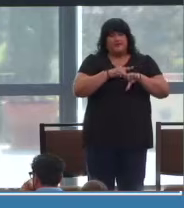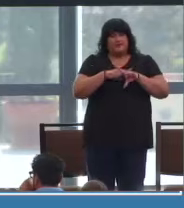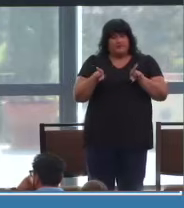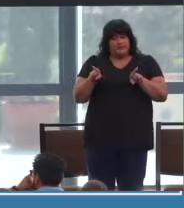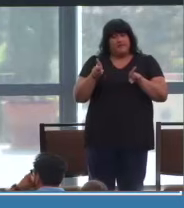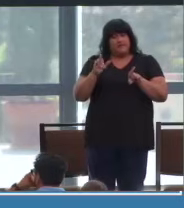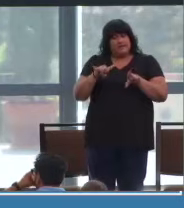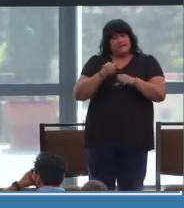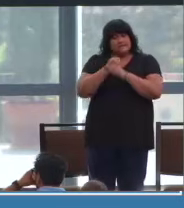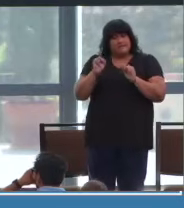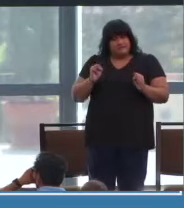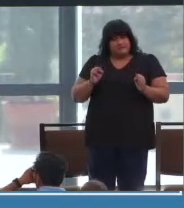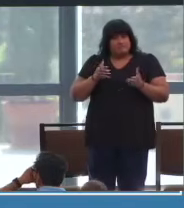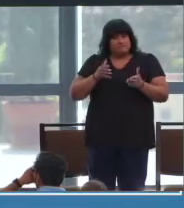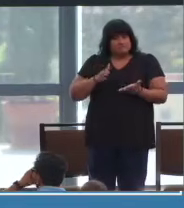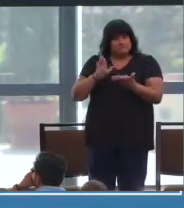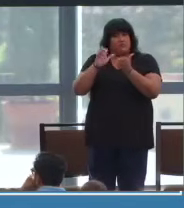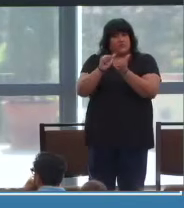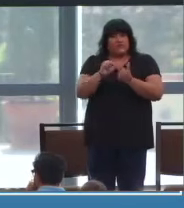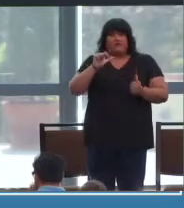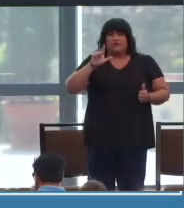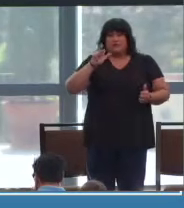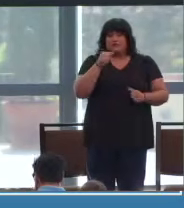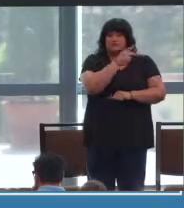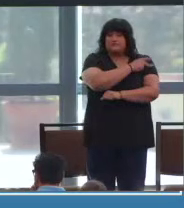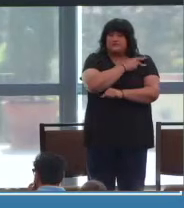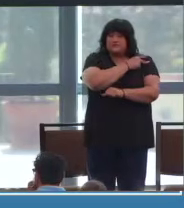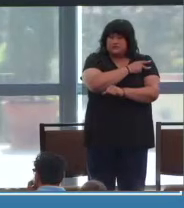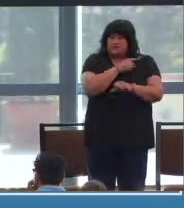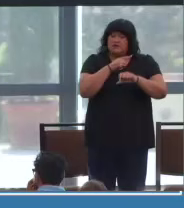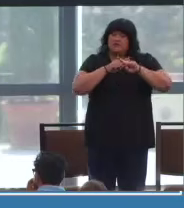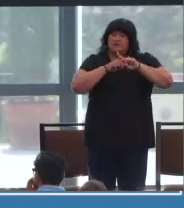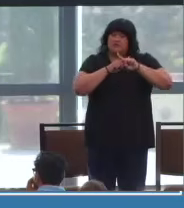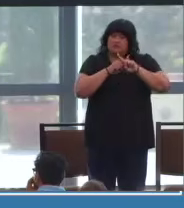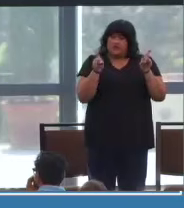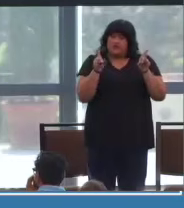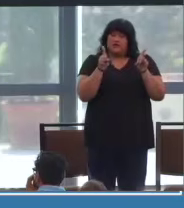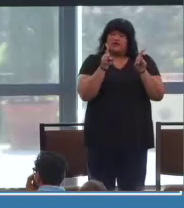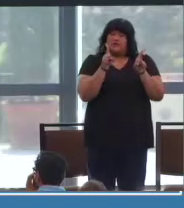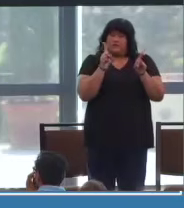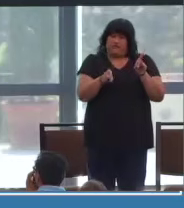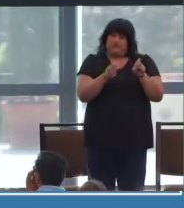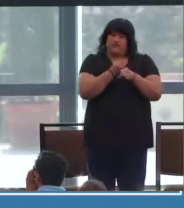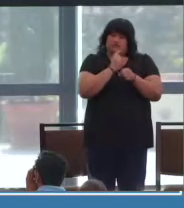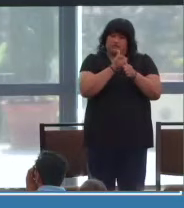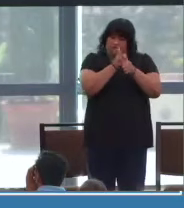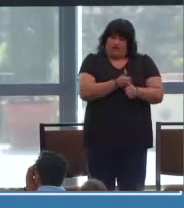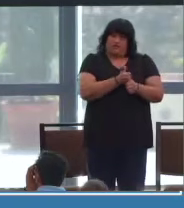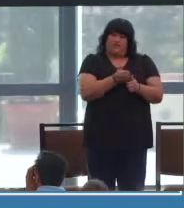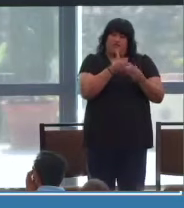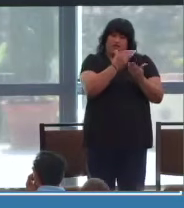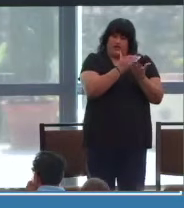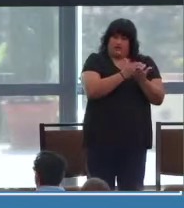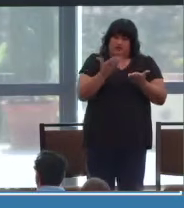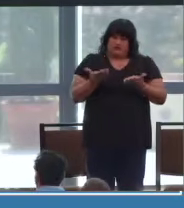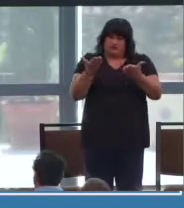and safely done in lupus patients as well, as long as we, adhere to certain, guidelines or recommendations.